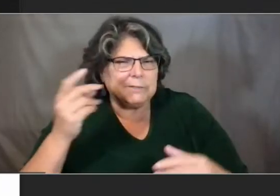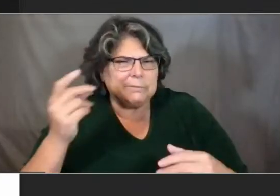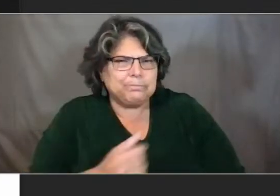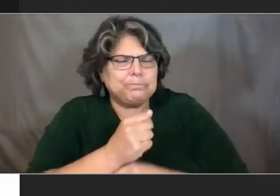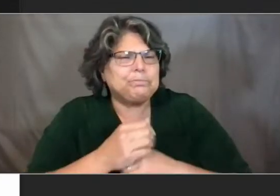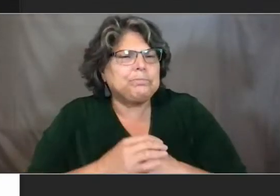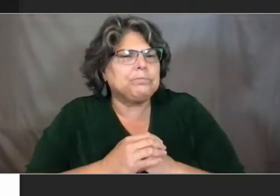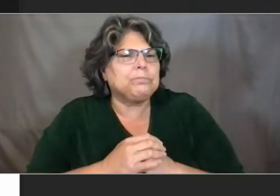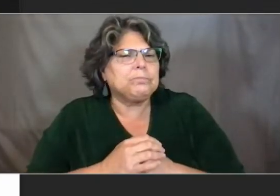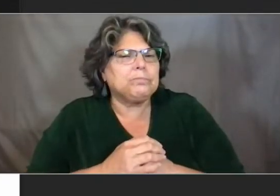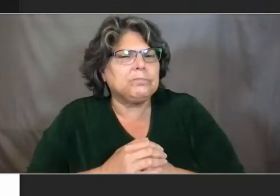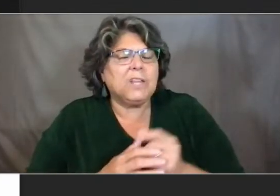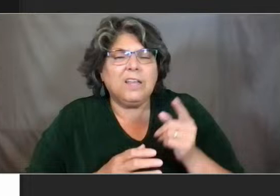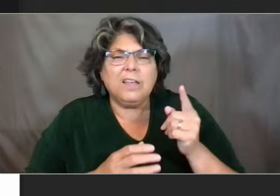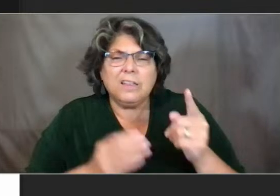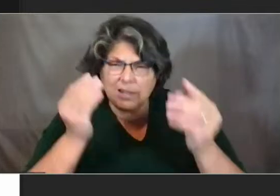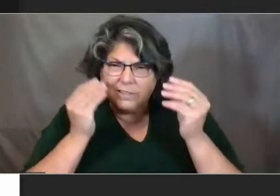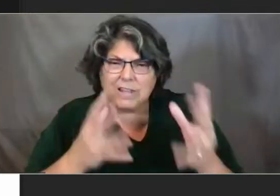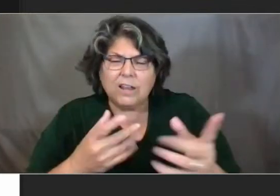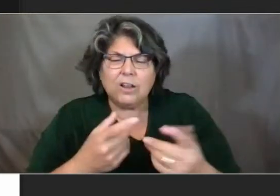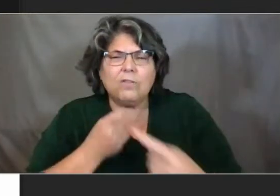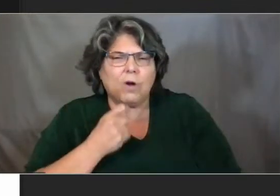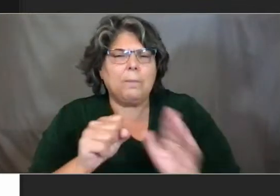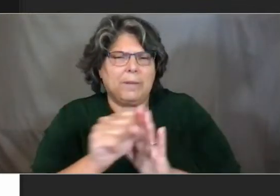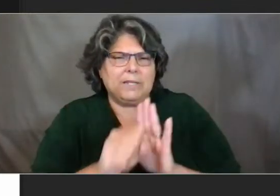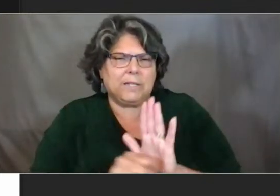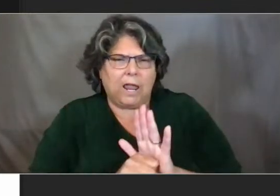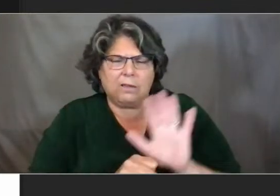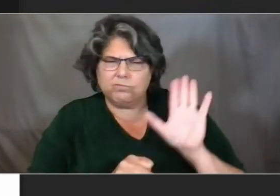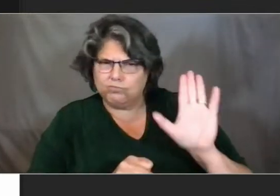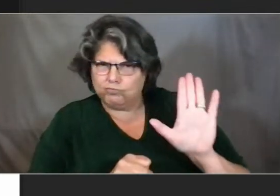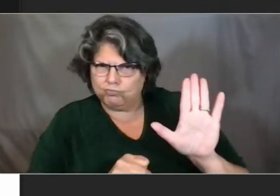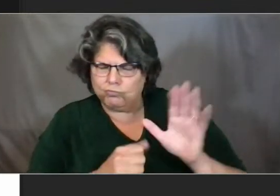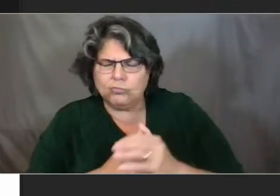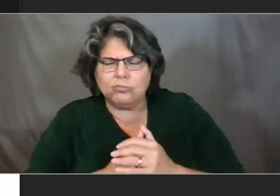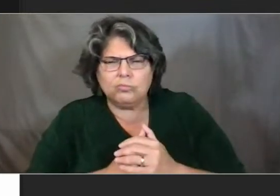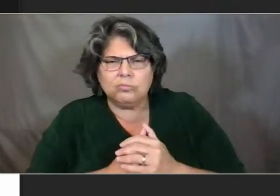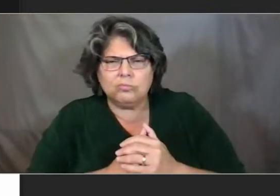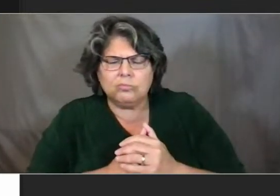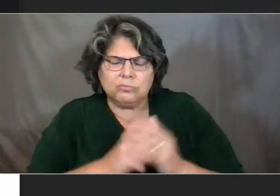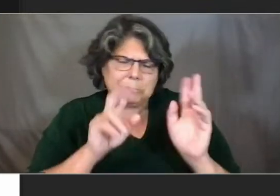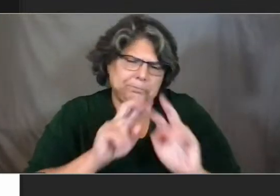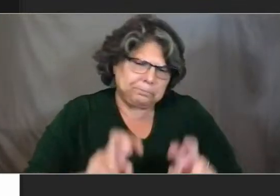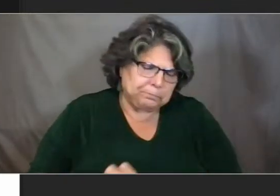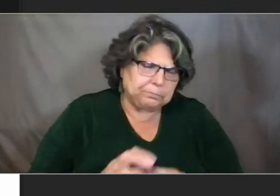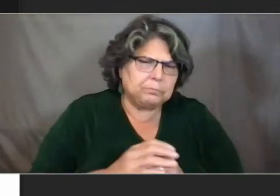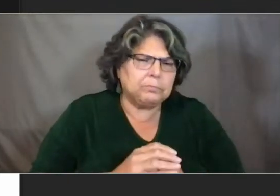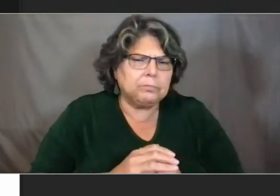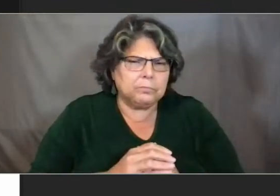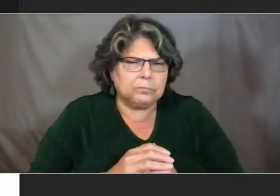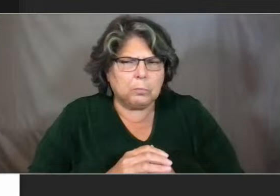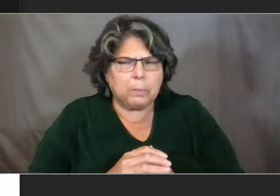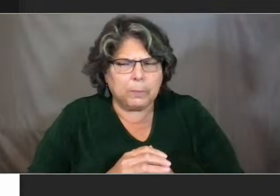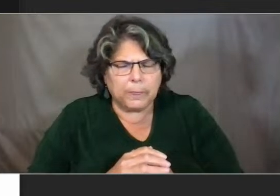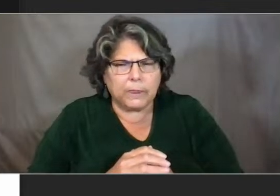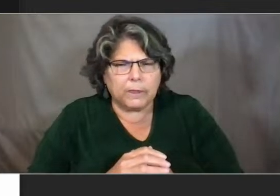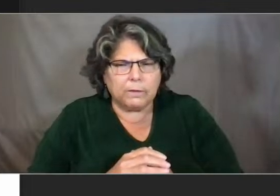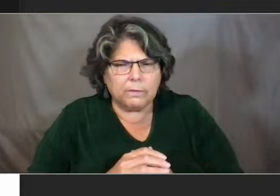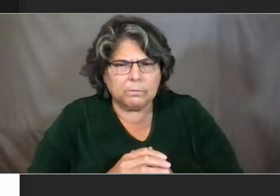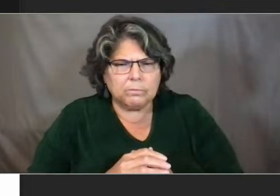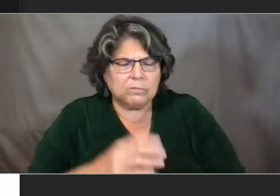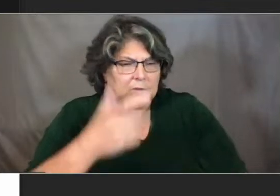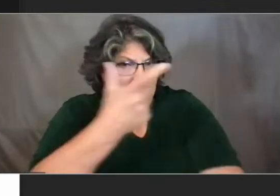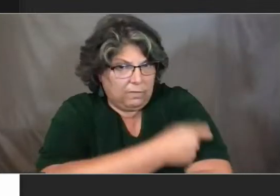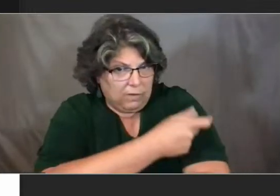data comes from the state that is kind of looking at that as well, looking at that